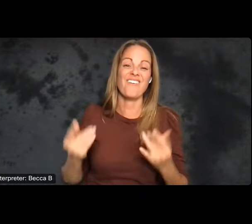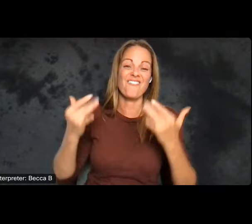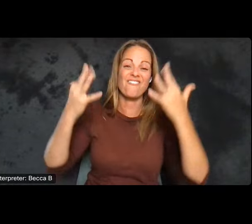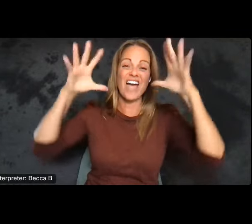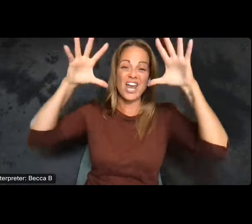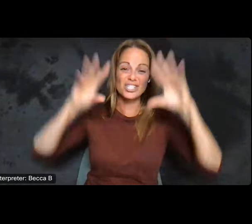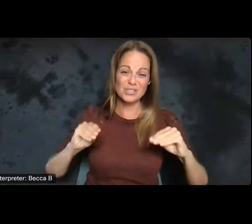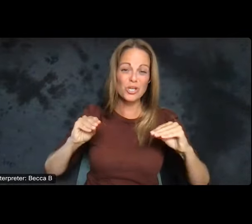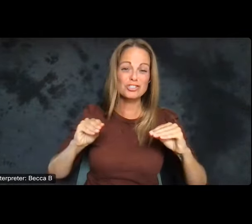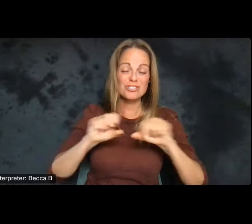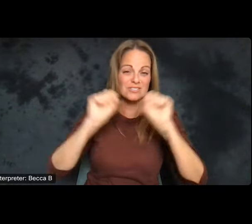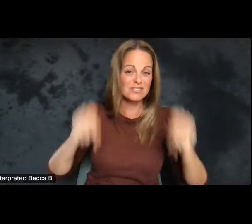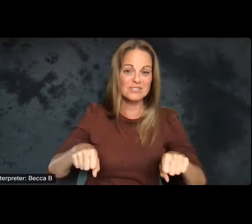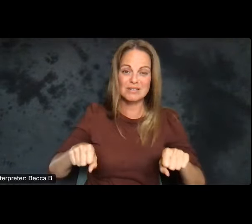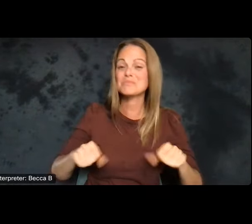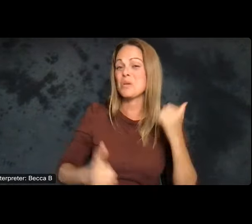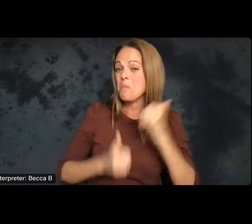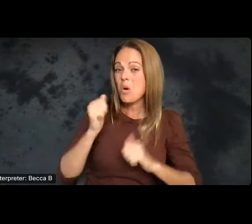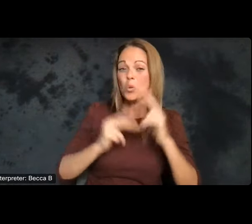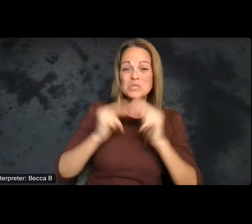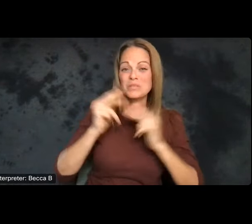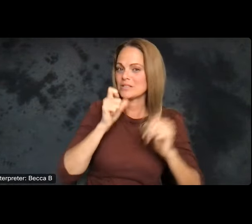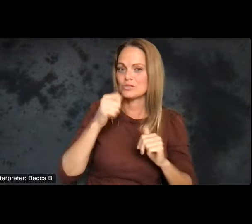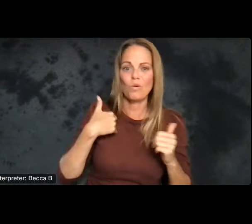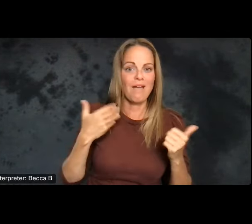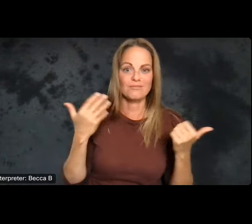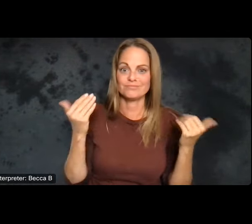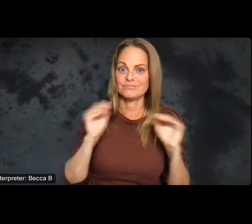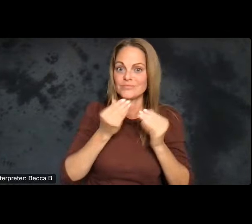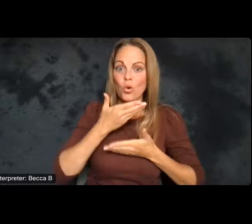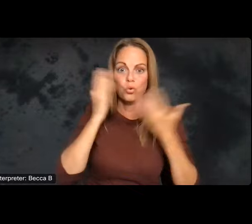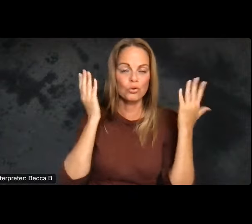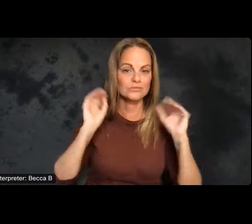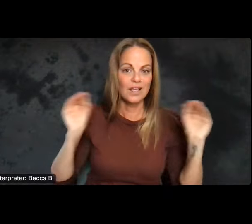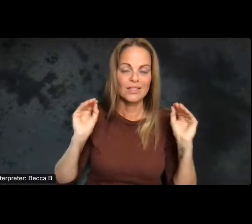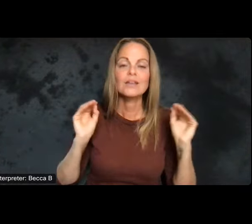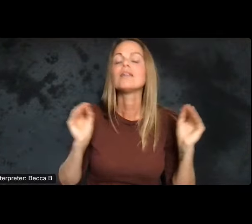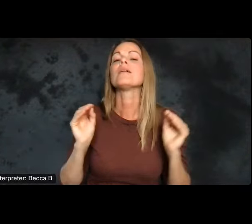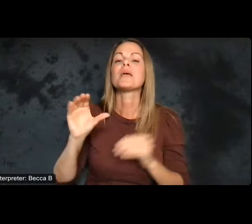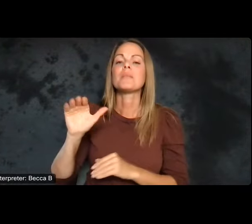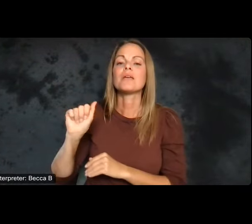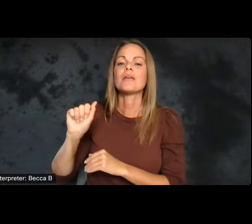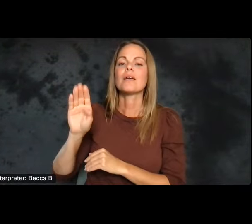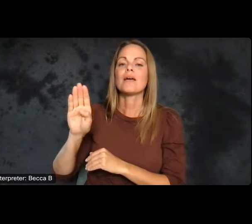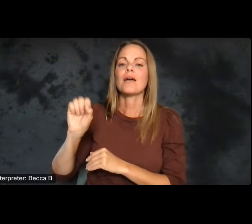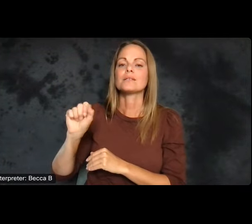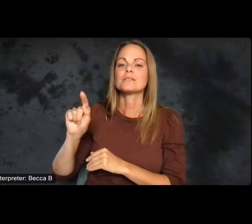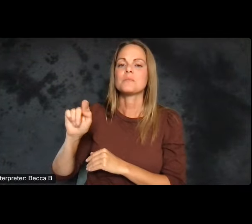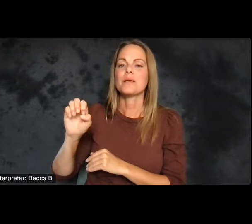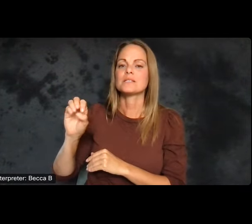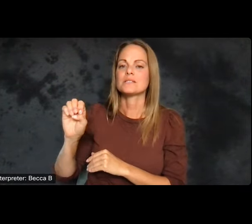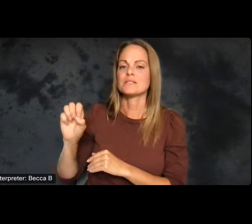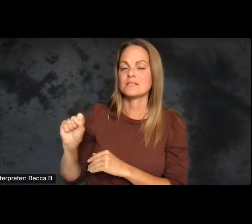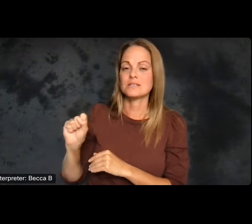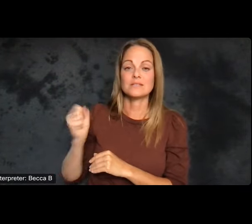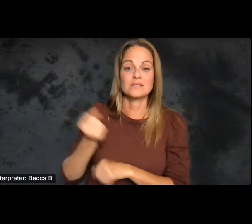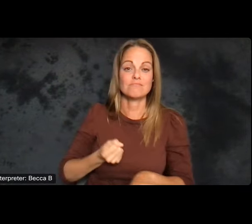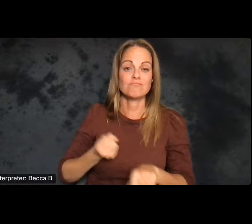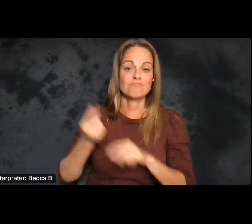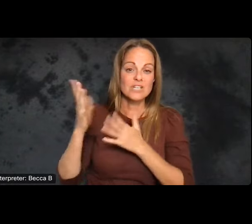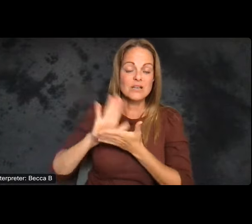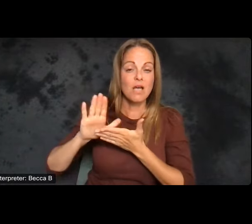suppression systems. So it would be adding, and it would include probably asbestos abatement. So for that, Troop C headquarters is